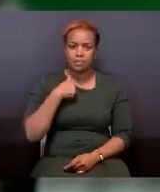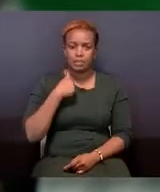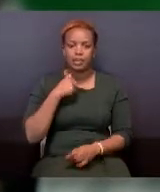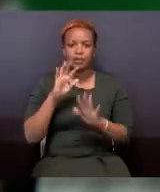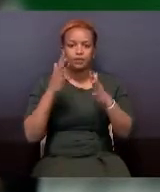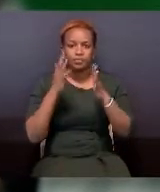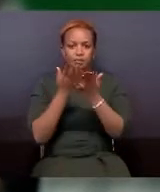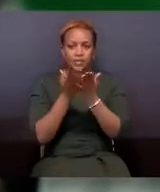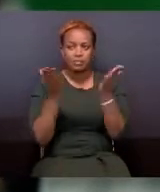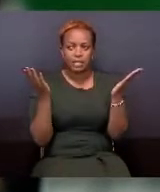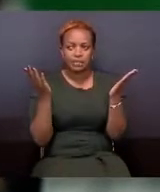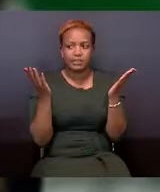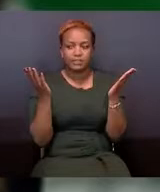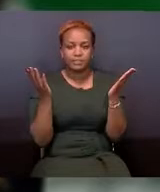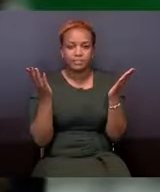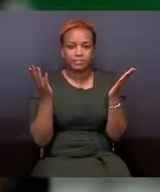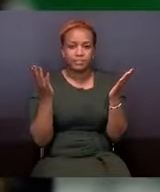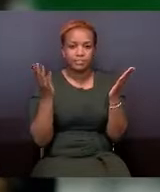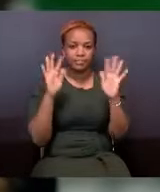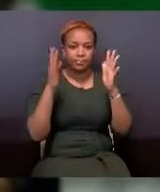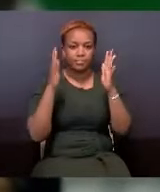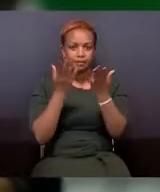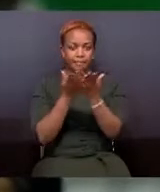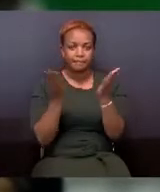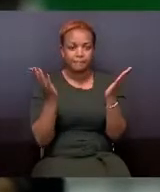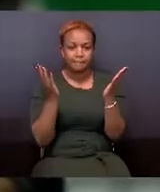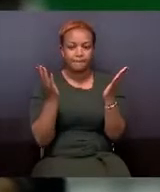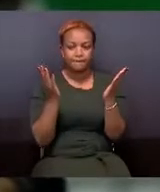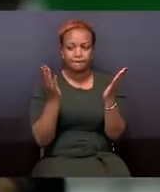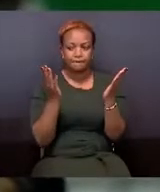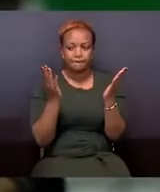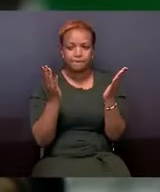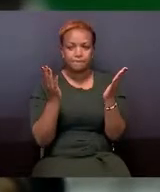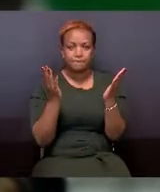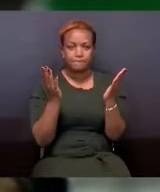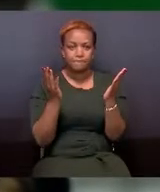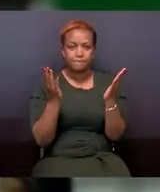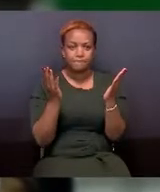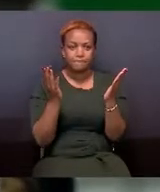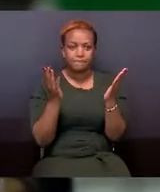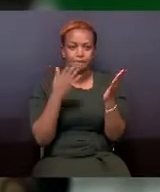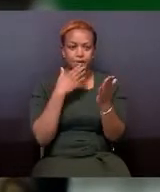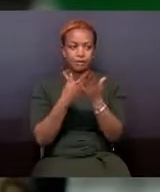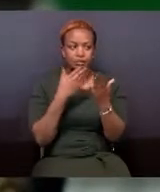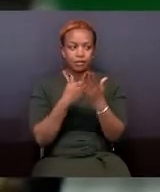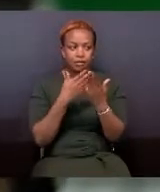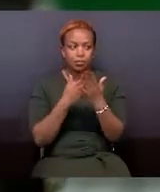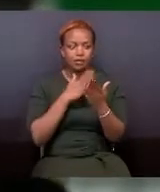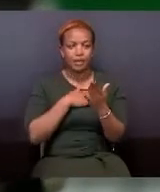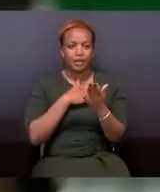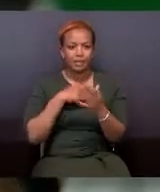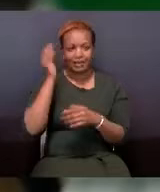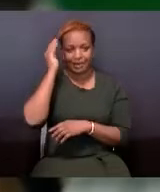for this summit, this initiative. I will speak in my language,